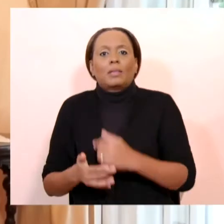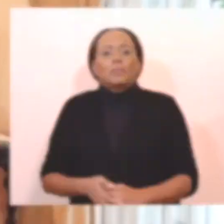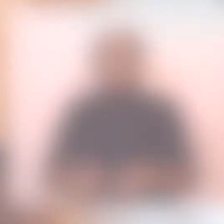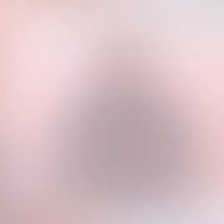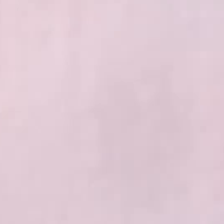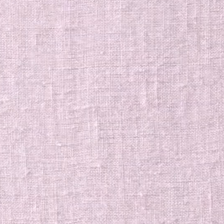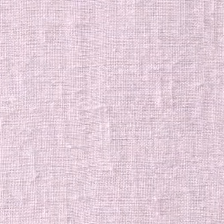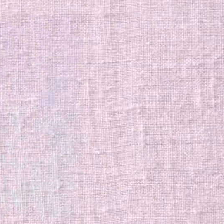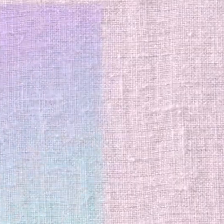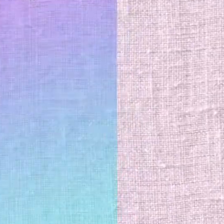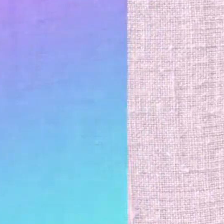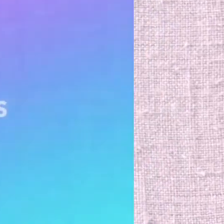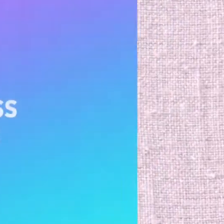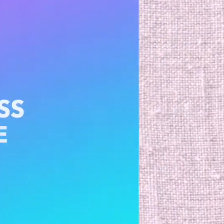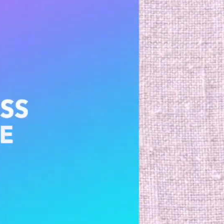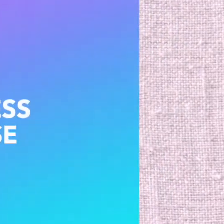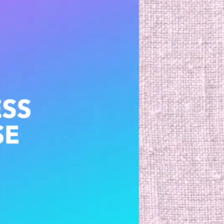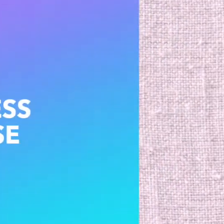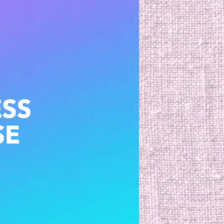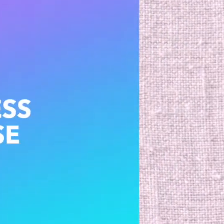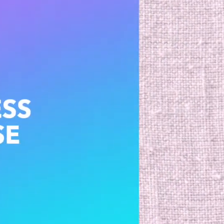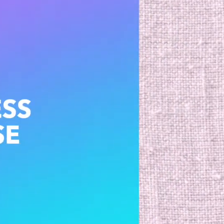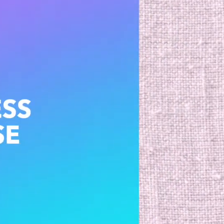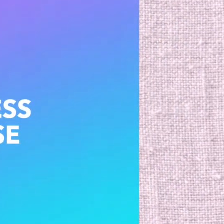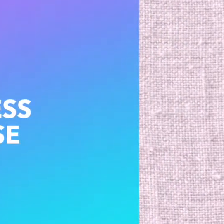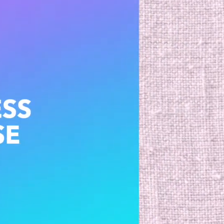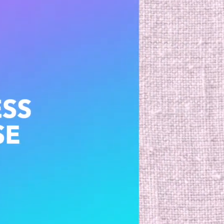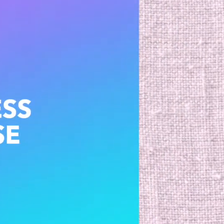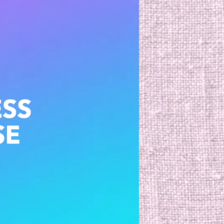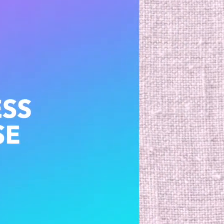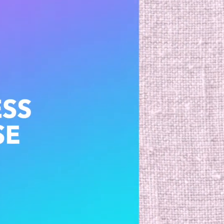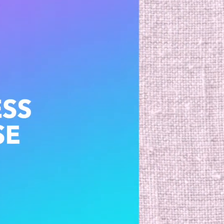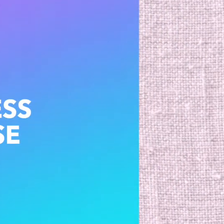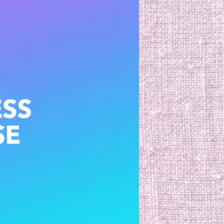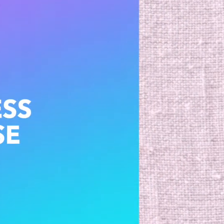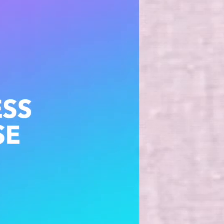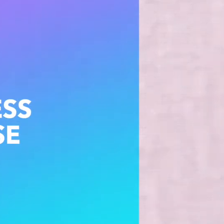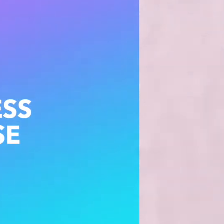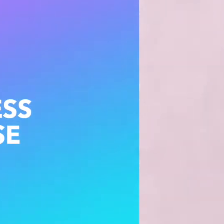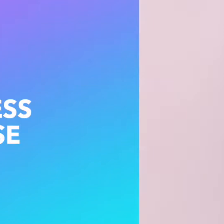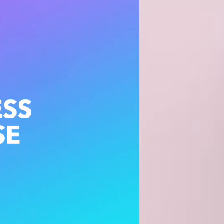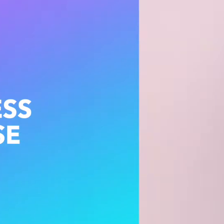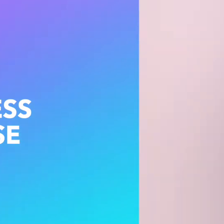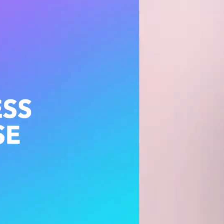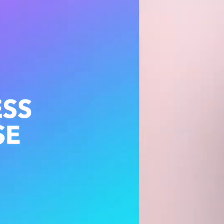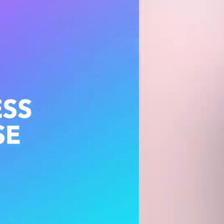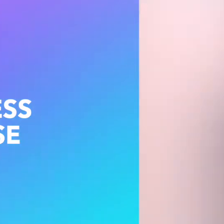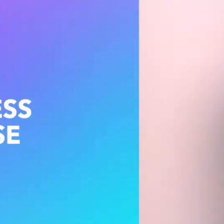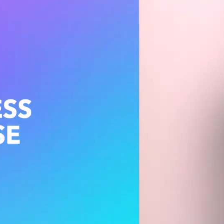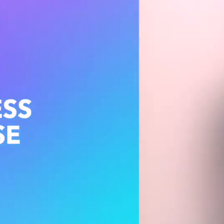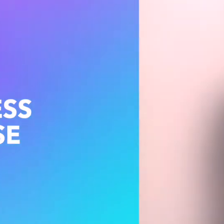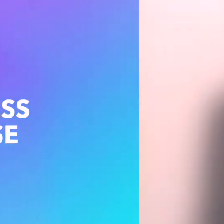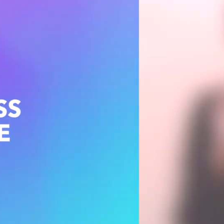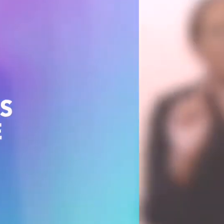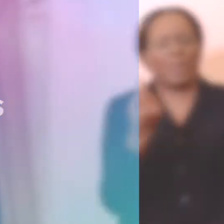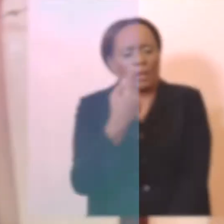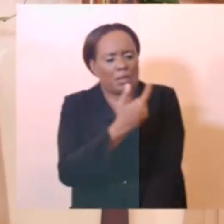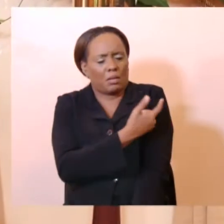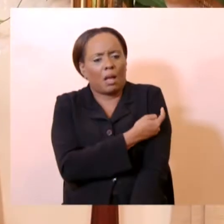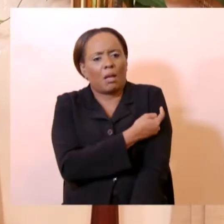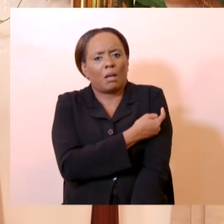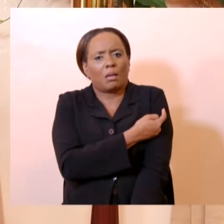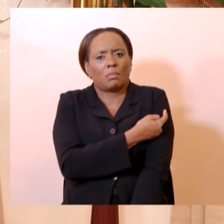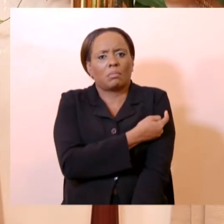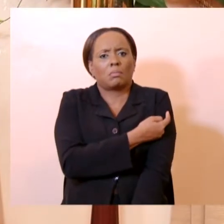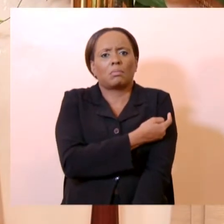dose. So what we are saying at this point, you begin to see protection after the first dose